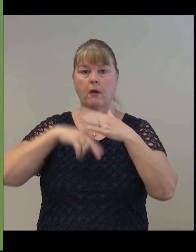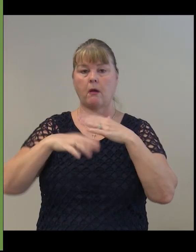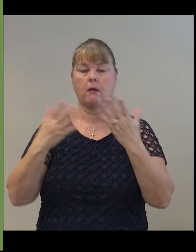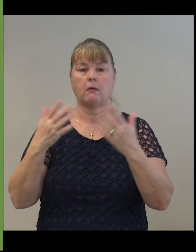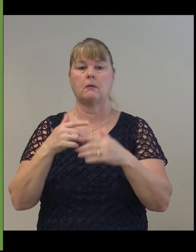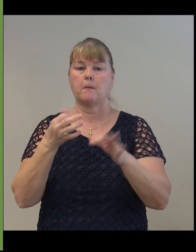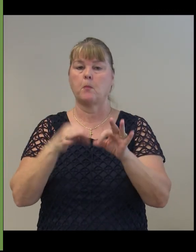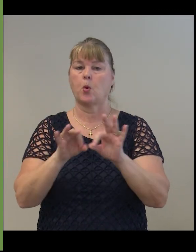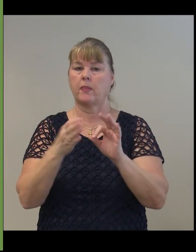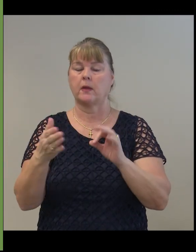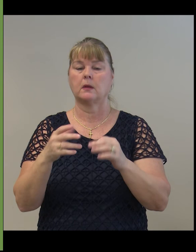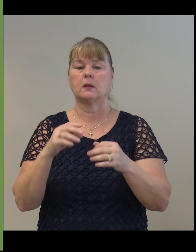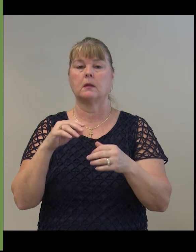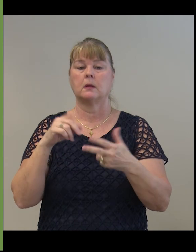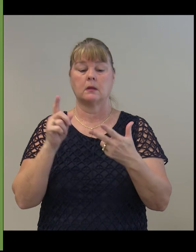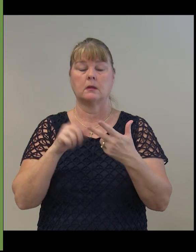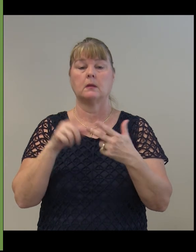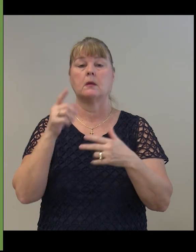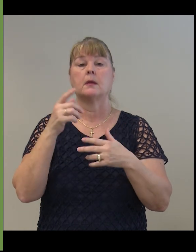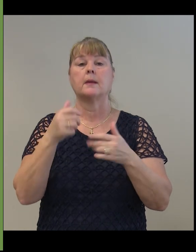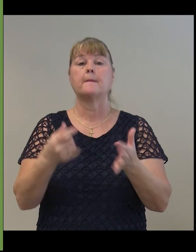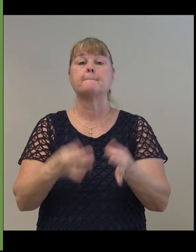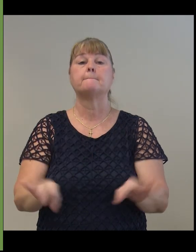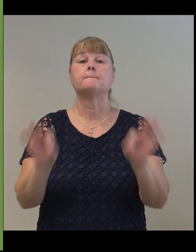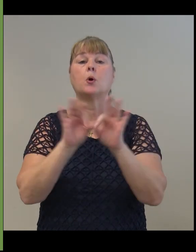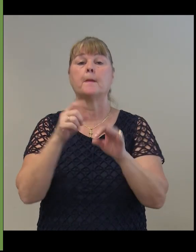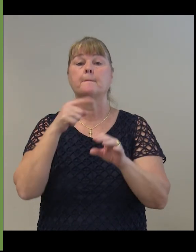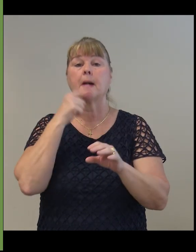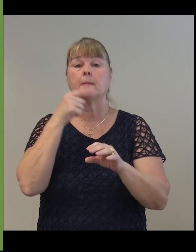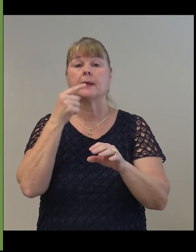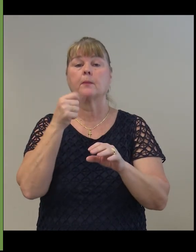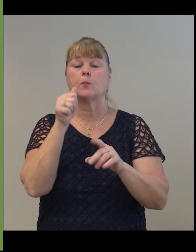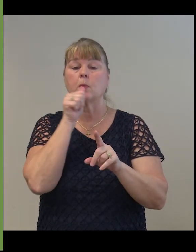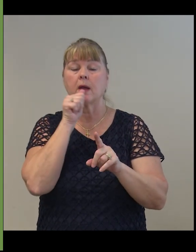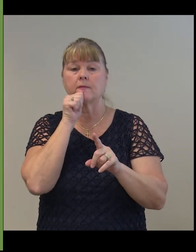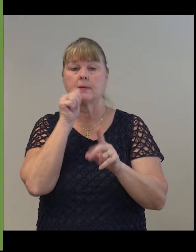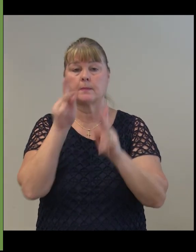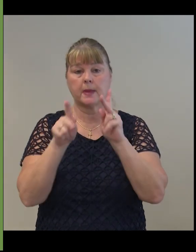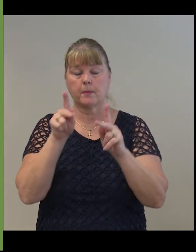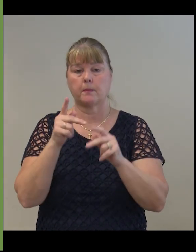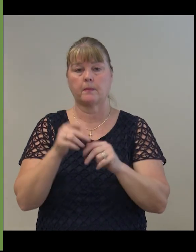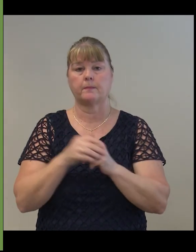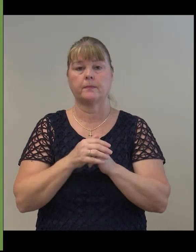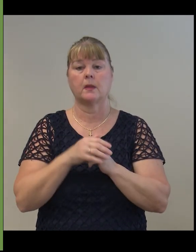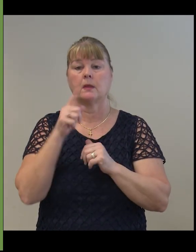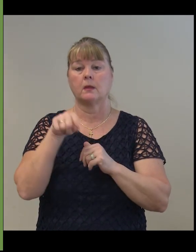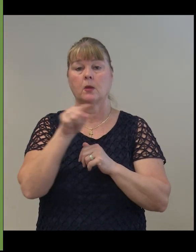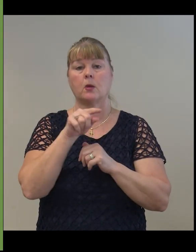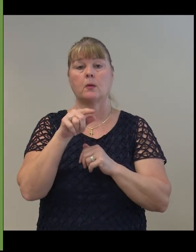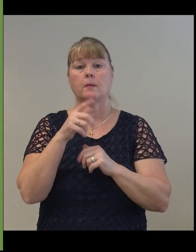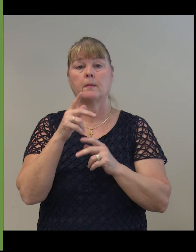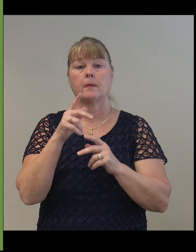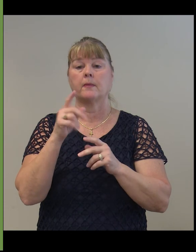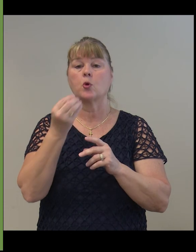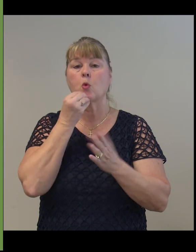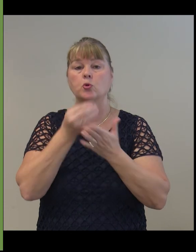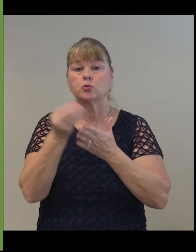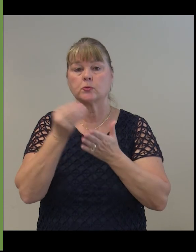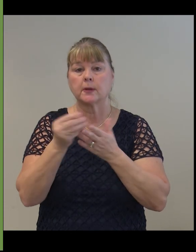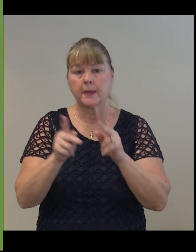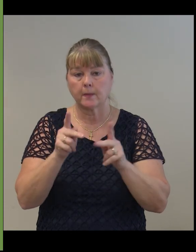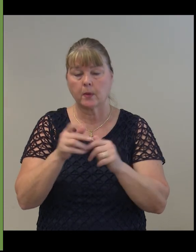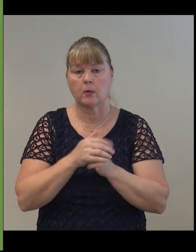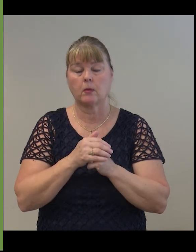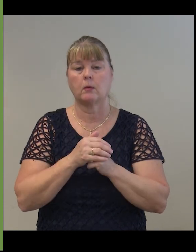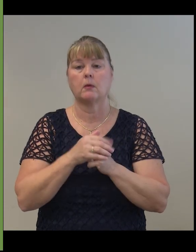Very important stuff. Number 3 is that essential public and private sector personnel. Believe it or not, that's going to be grocery